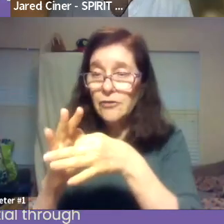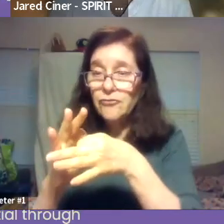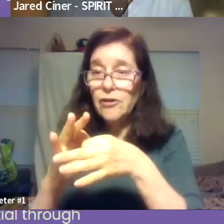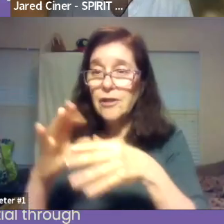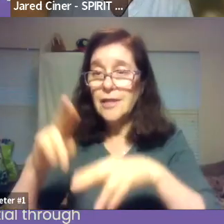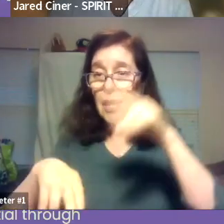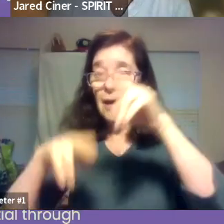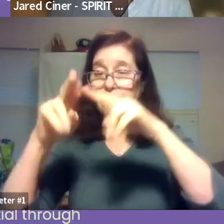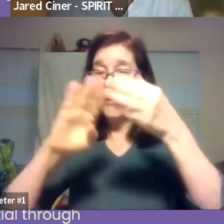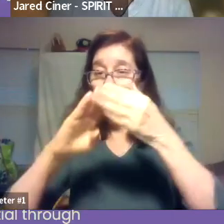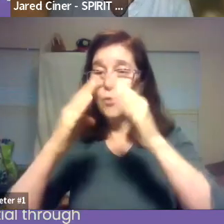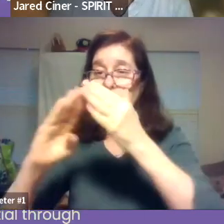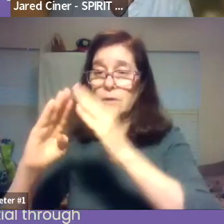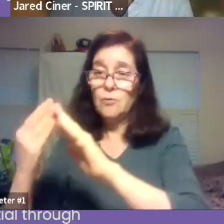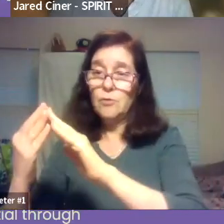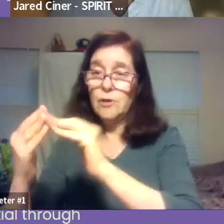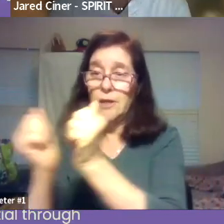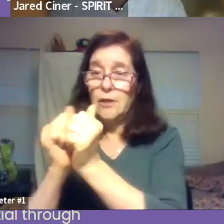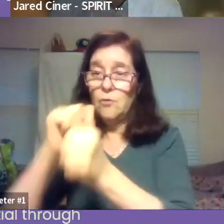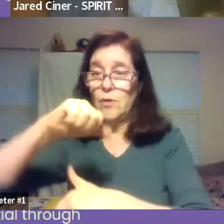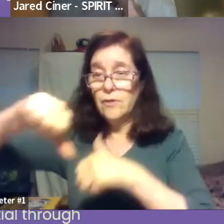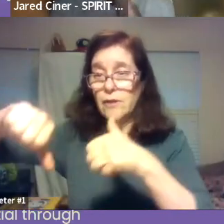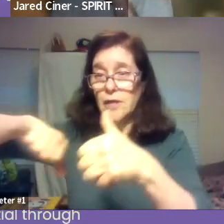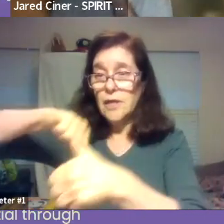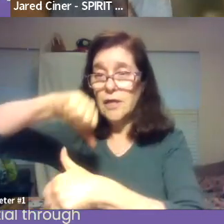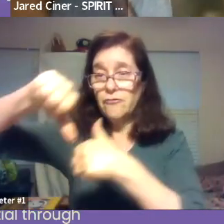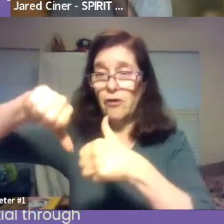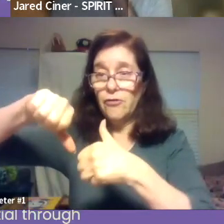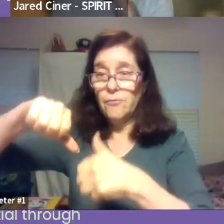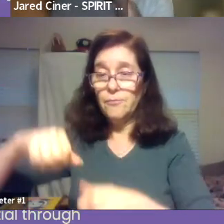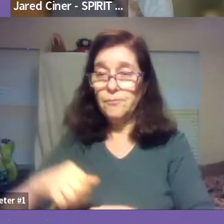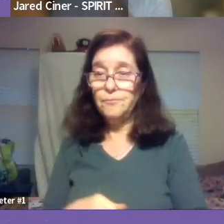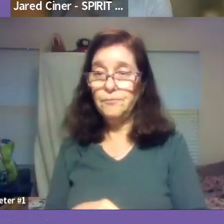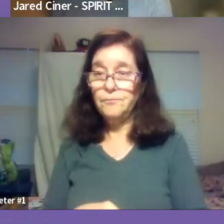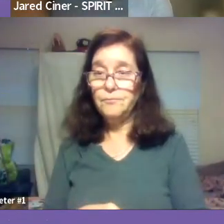another. Next slide, please.